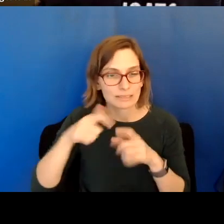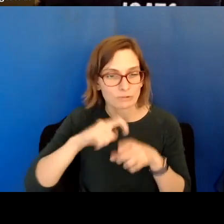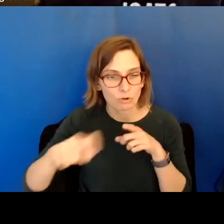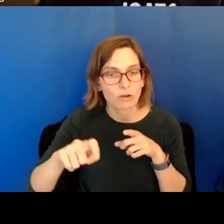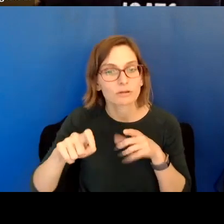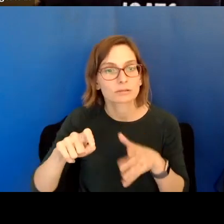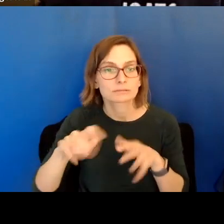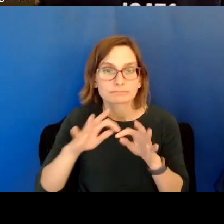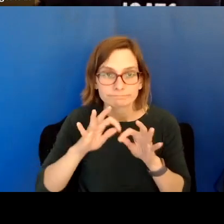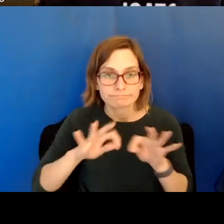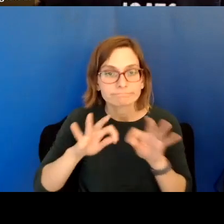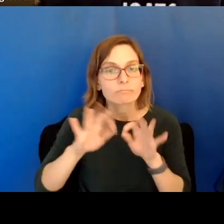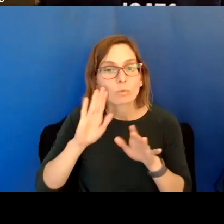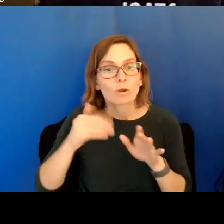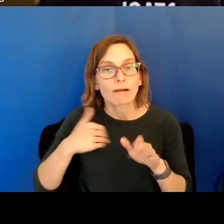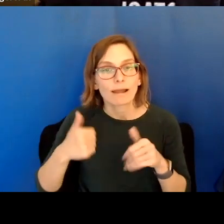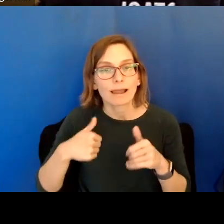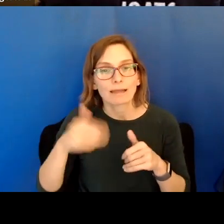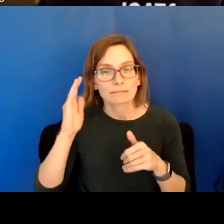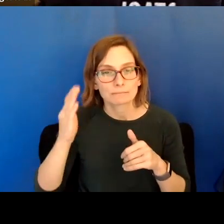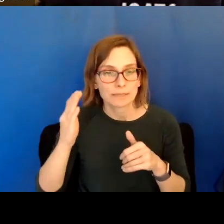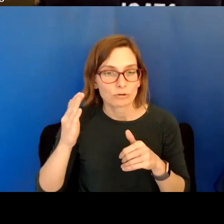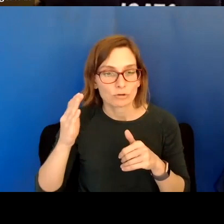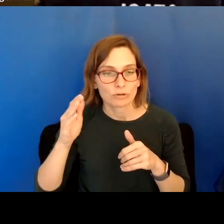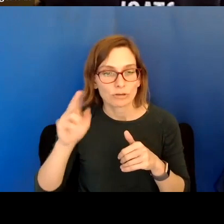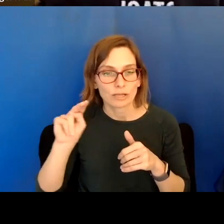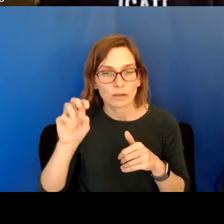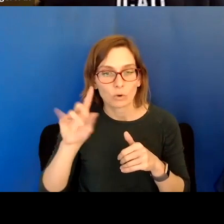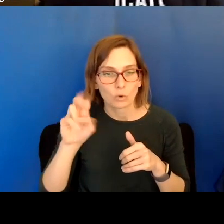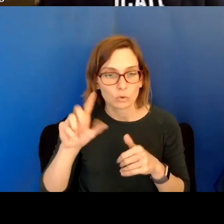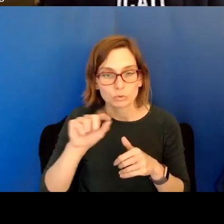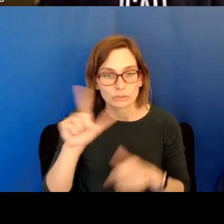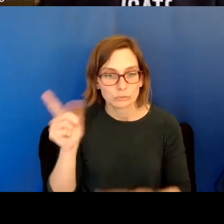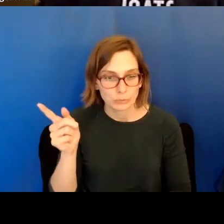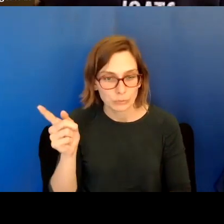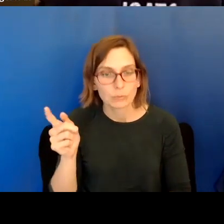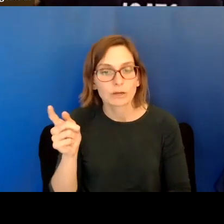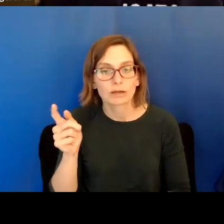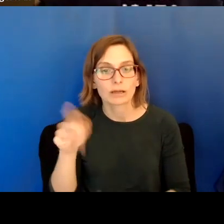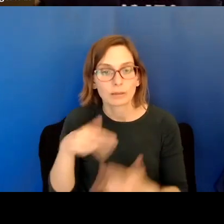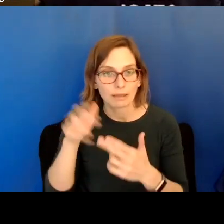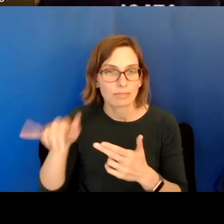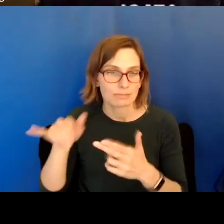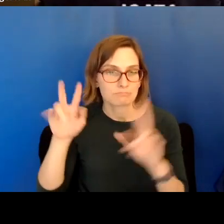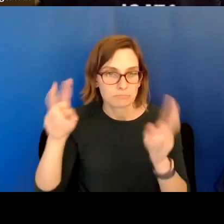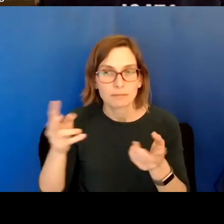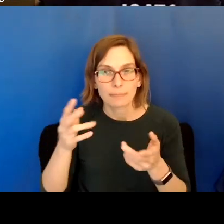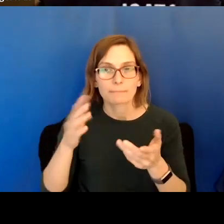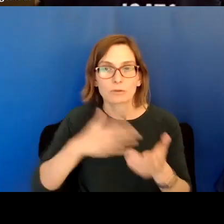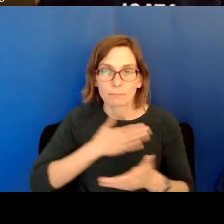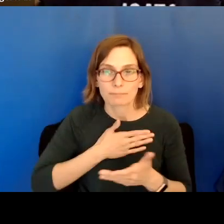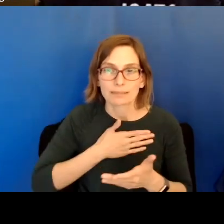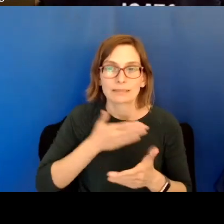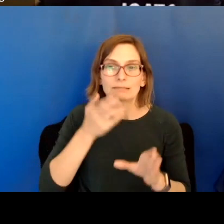be a keynote speaker at Anchor 2021. So please plan on registering for Anchor 2021,